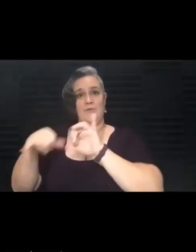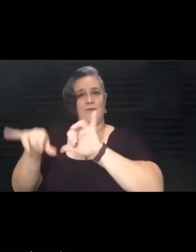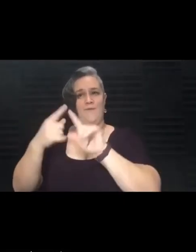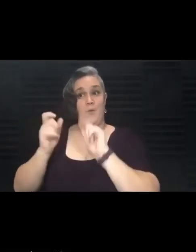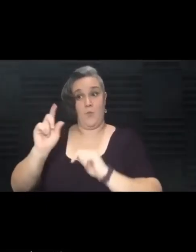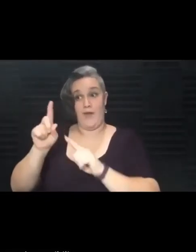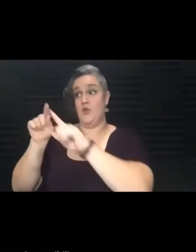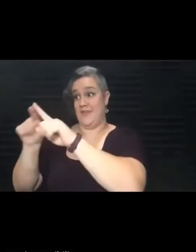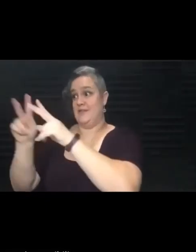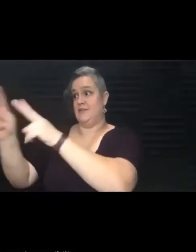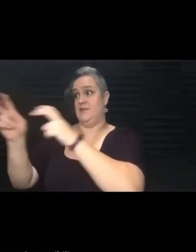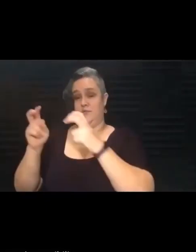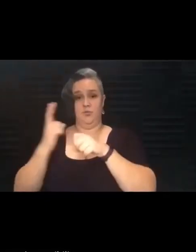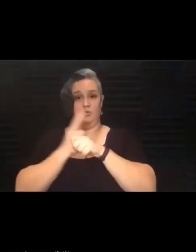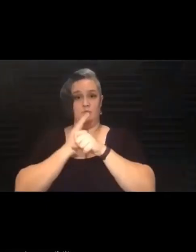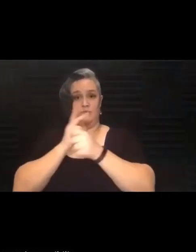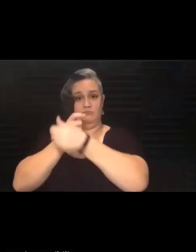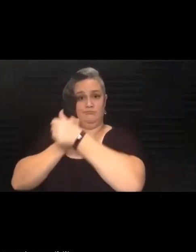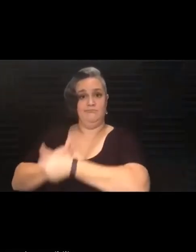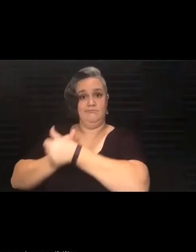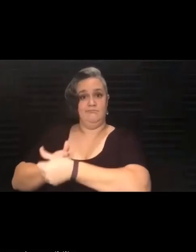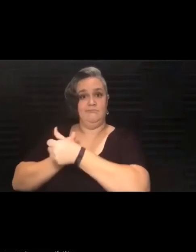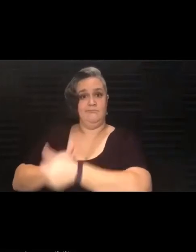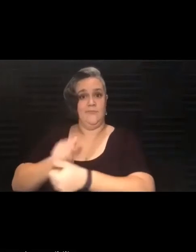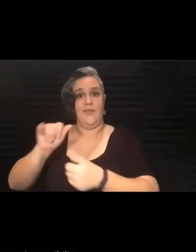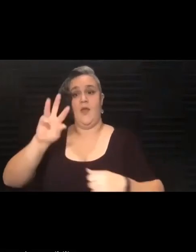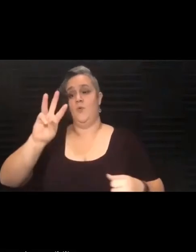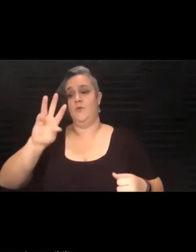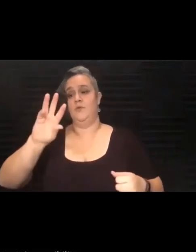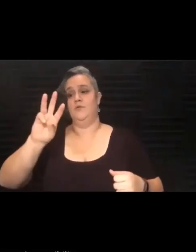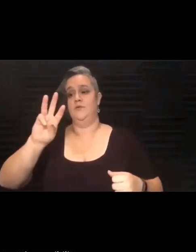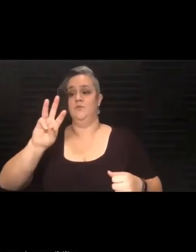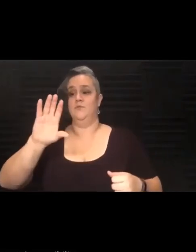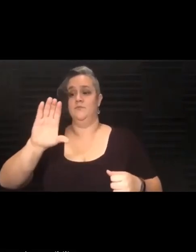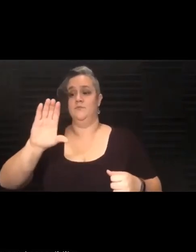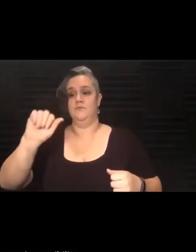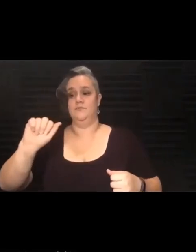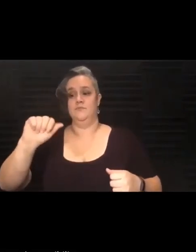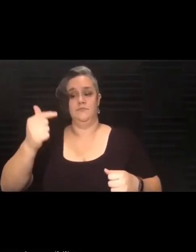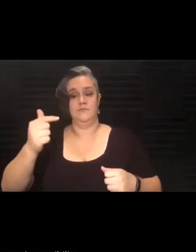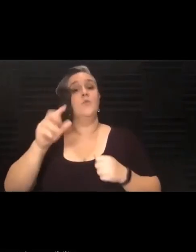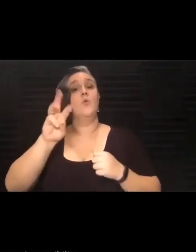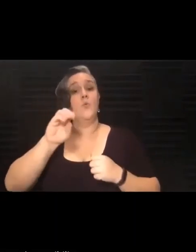guidelines from. And we get them from the Web Content Accessibility Guidelines.